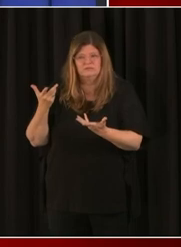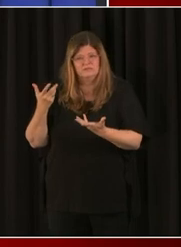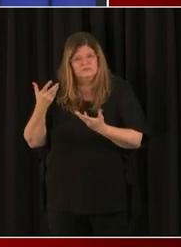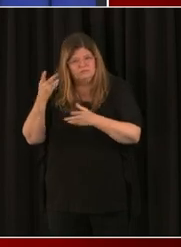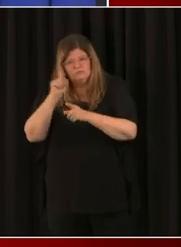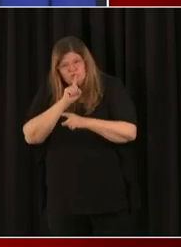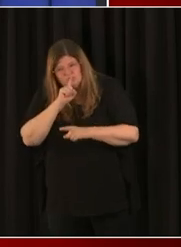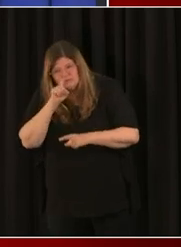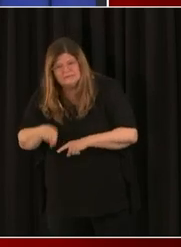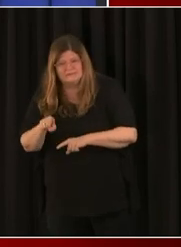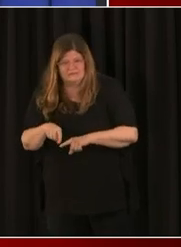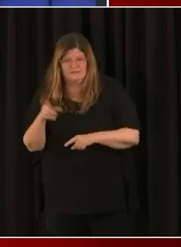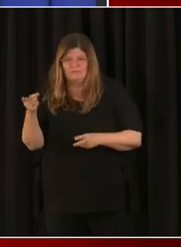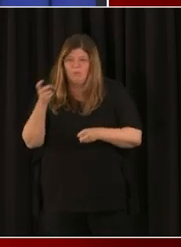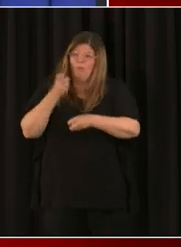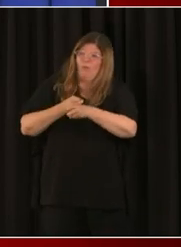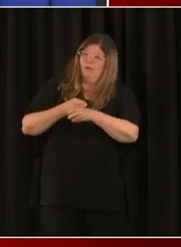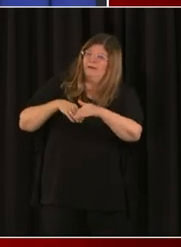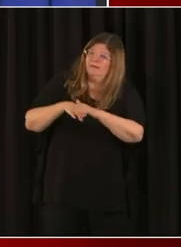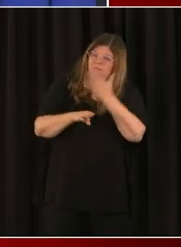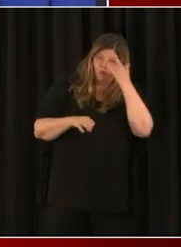with COVID-19.